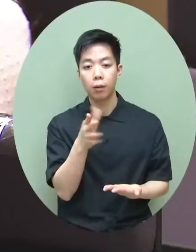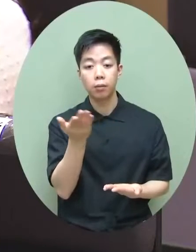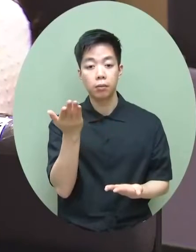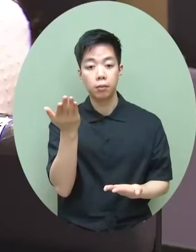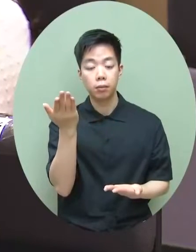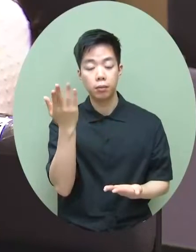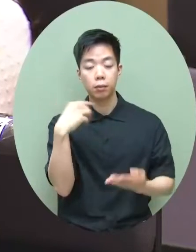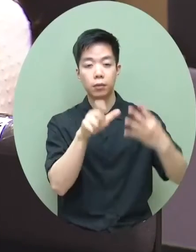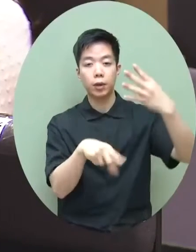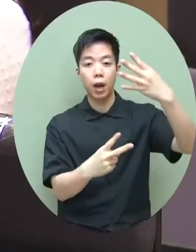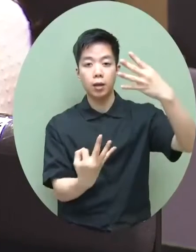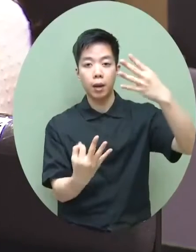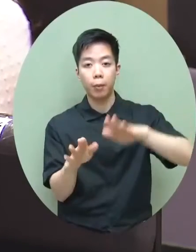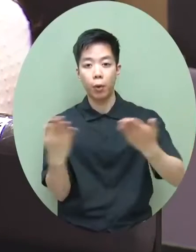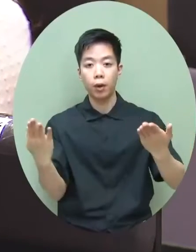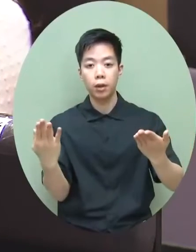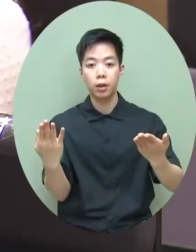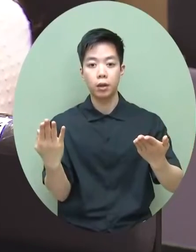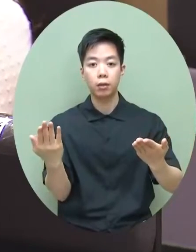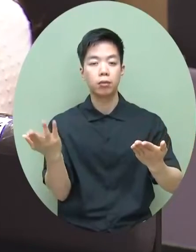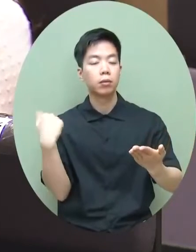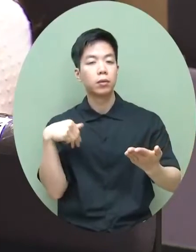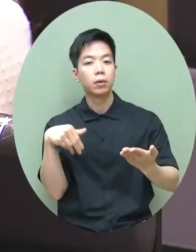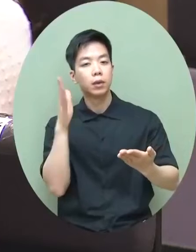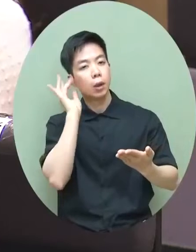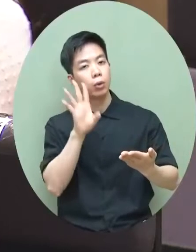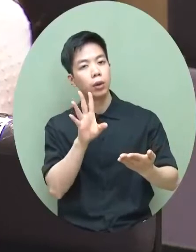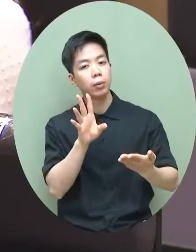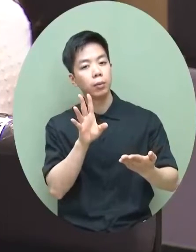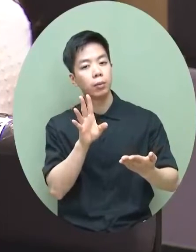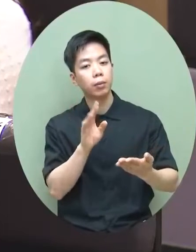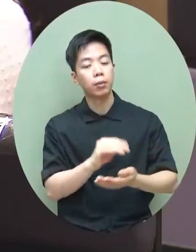And starting from the 23rd of April,